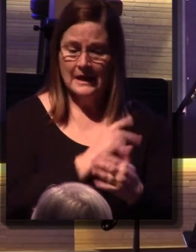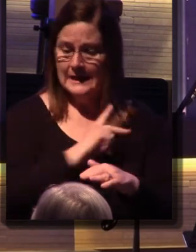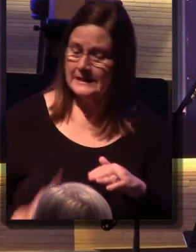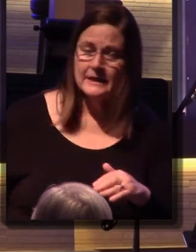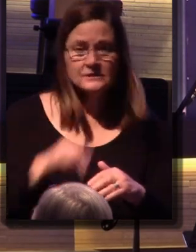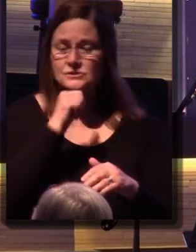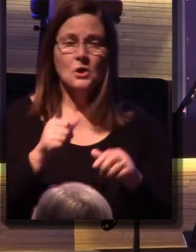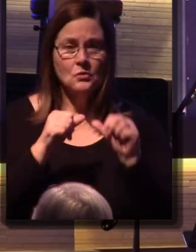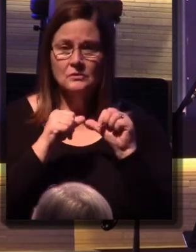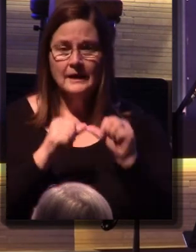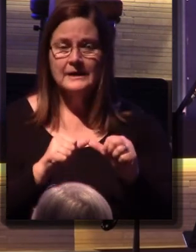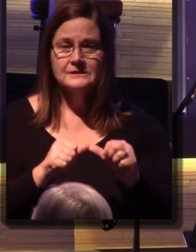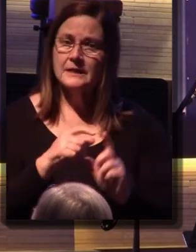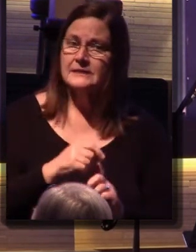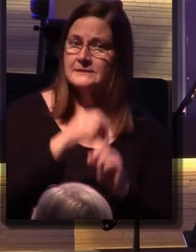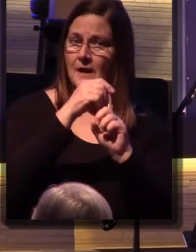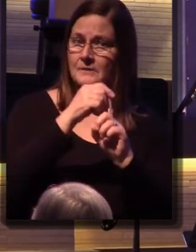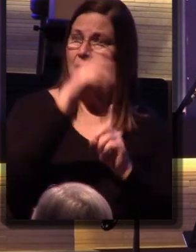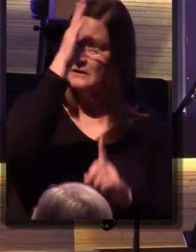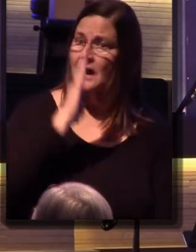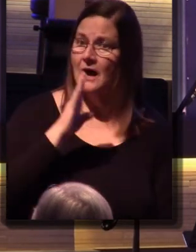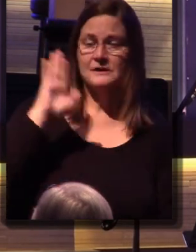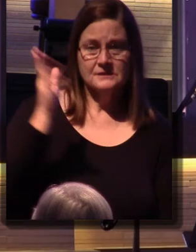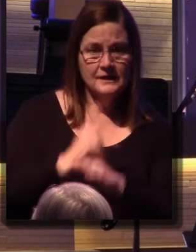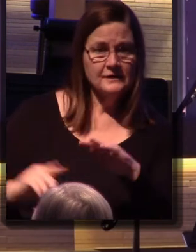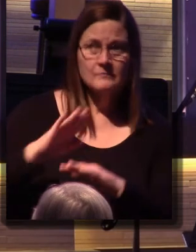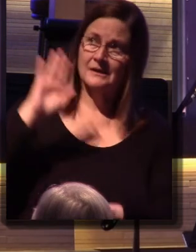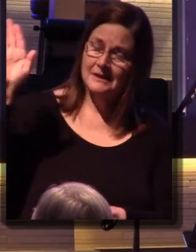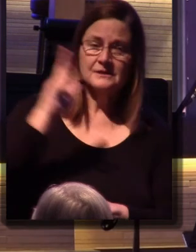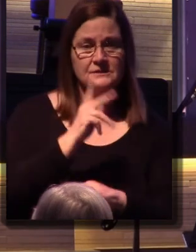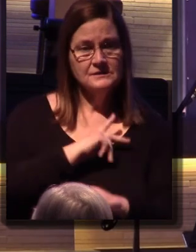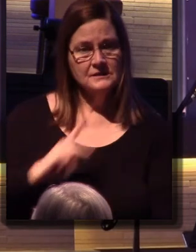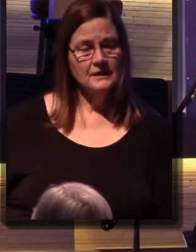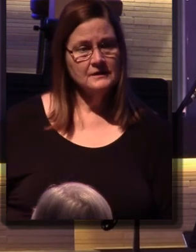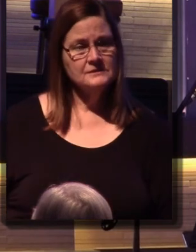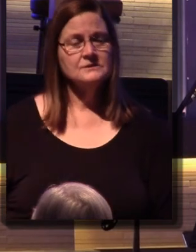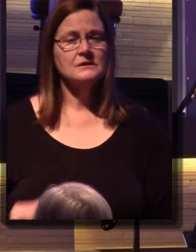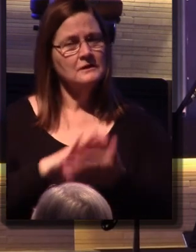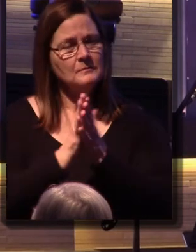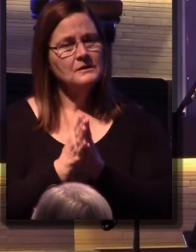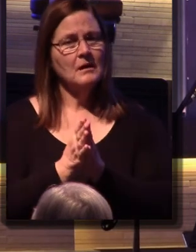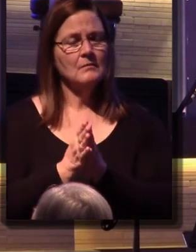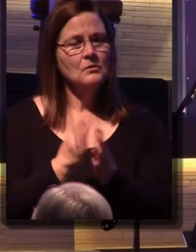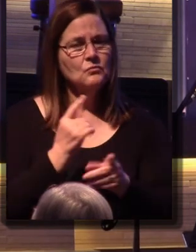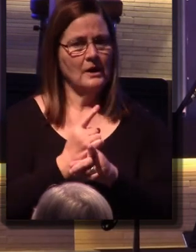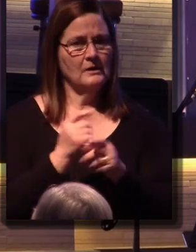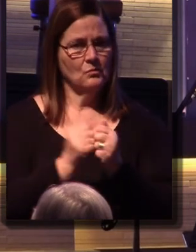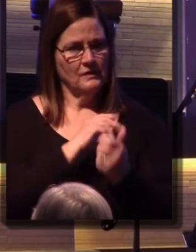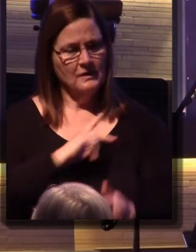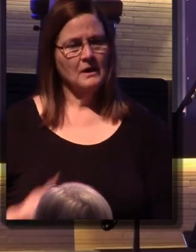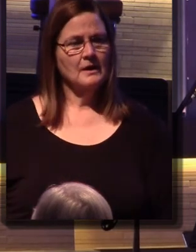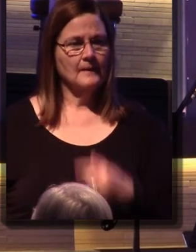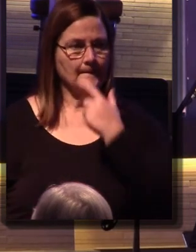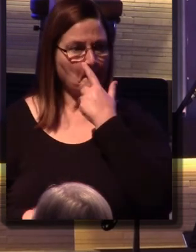kings don't last except God's kingdom and except God's king is to get right with the king. To get right with the